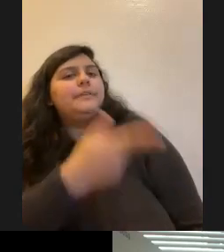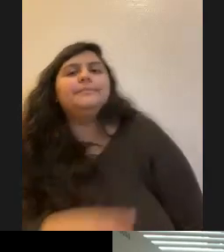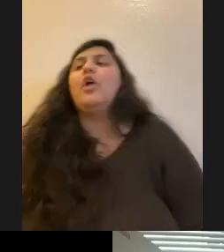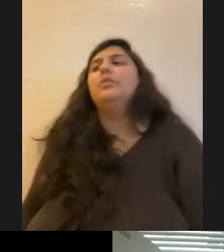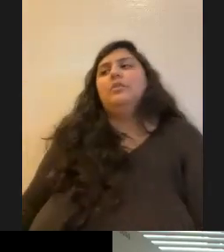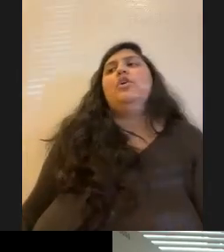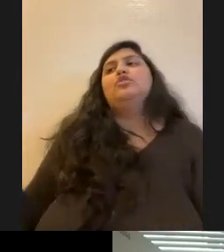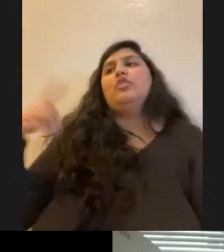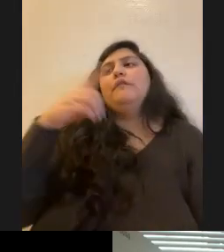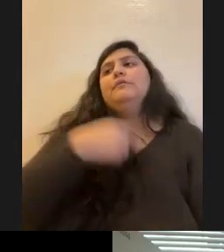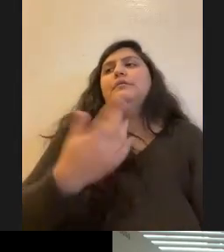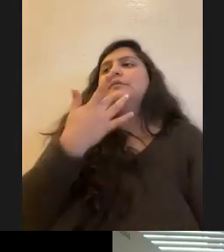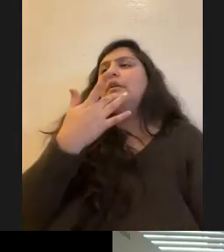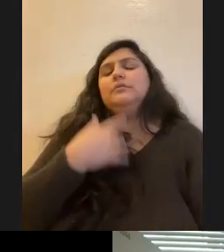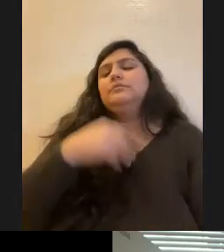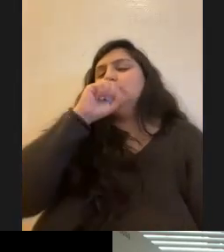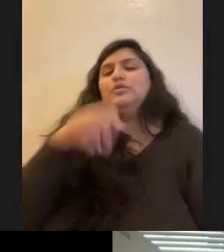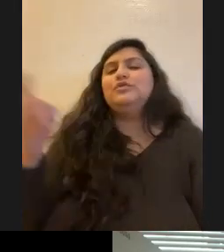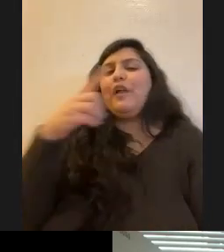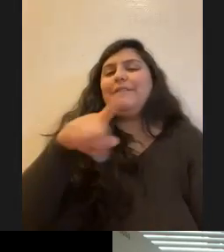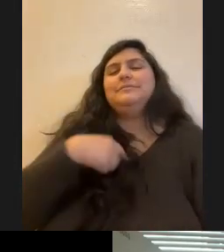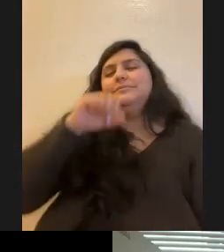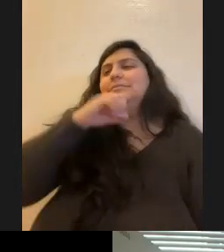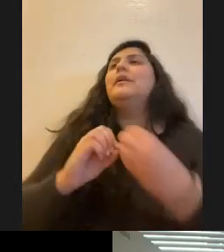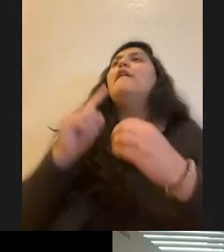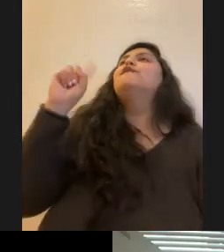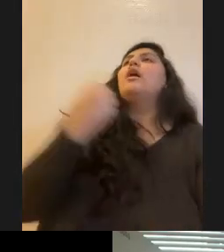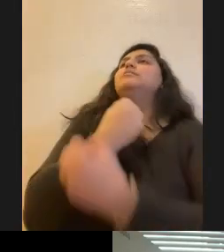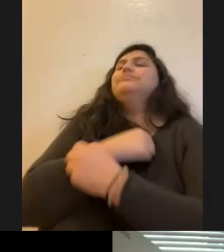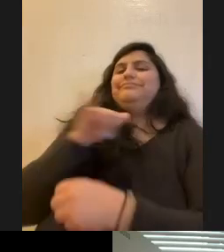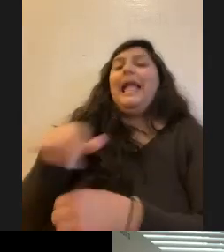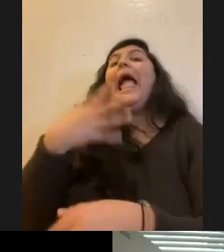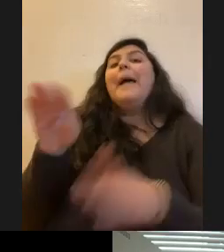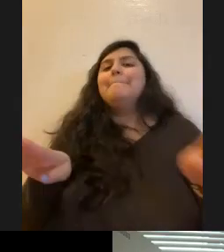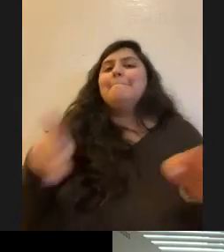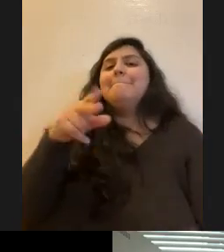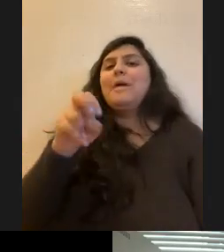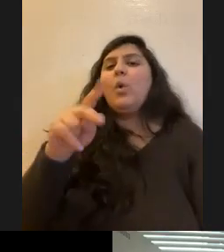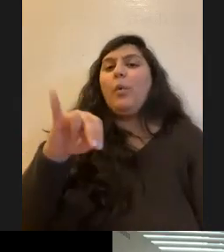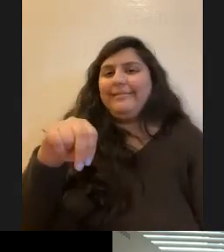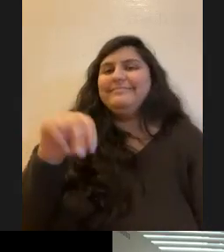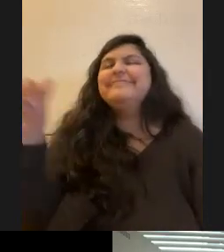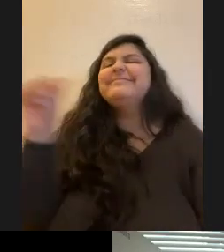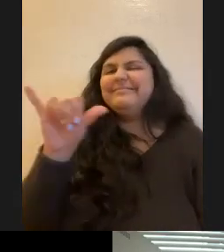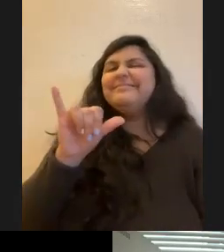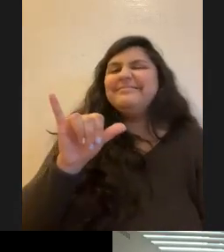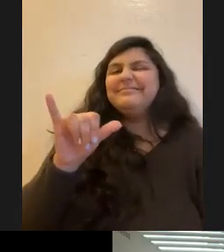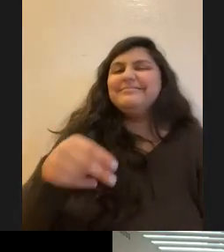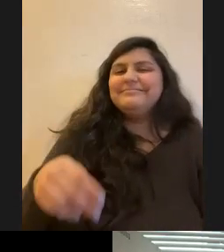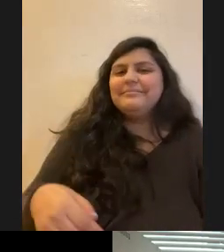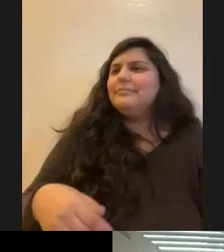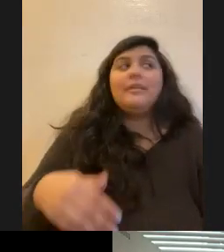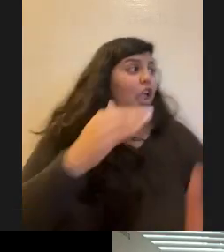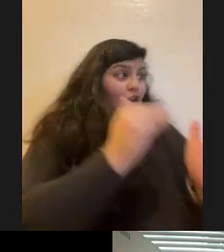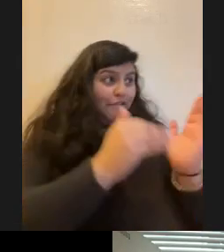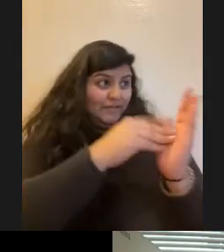Dolphins. I love dolphins. They're like my first love. But penguins are up there. Like, same How often do you see penguins when you're